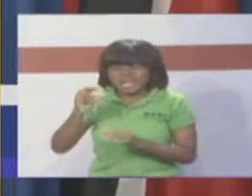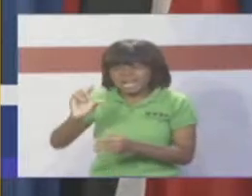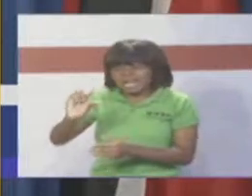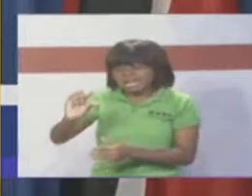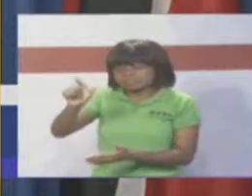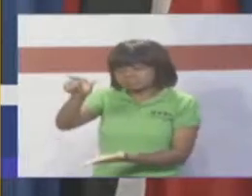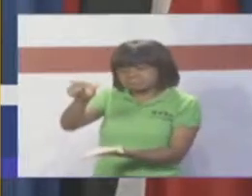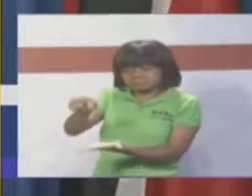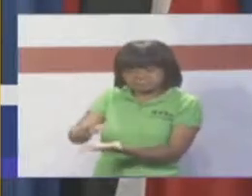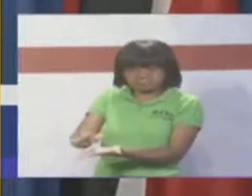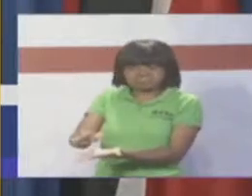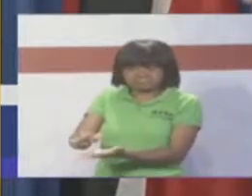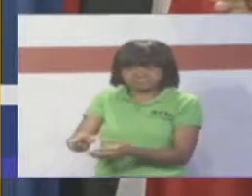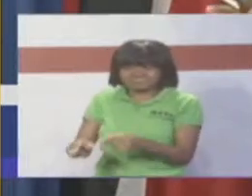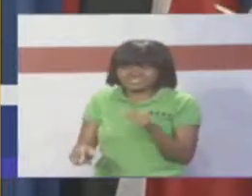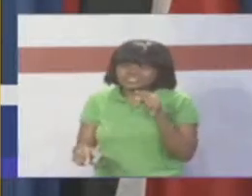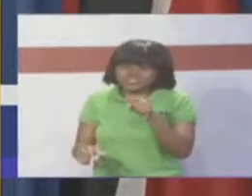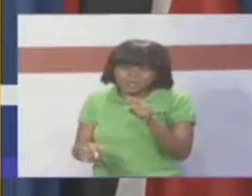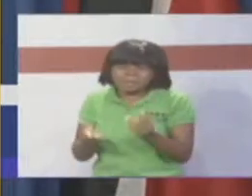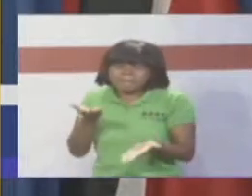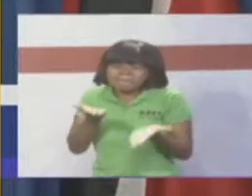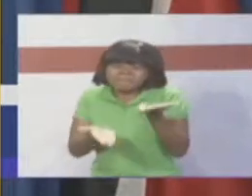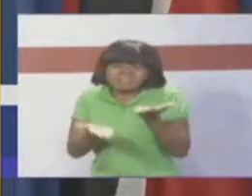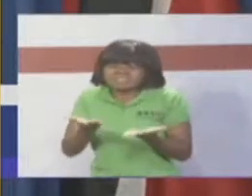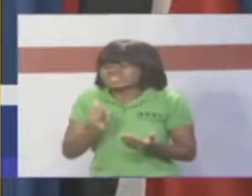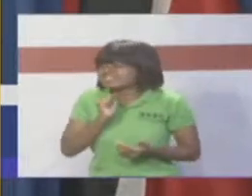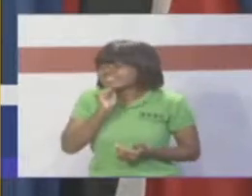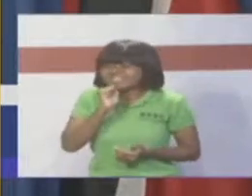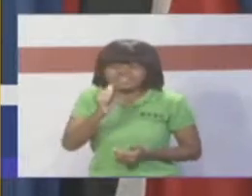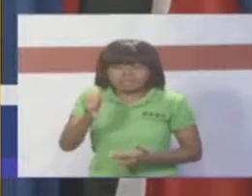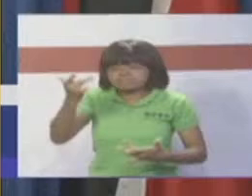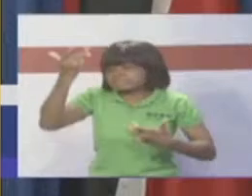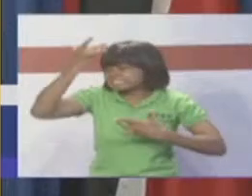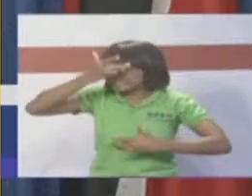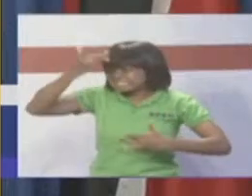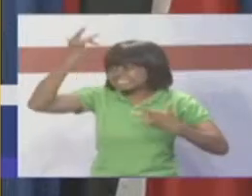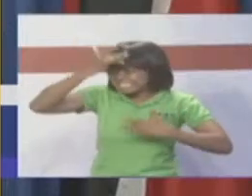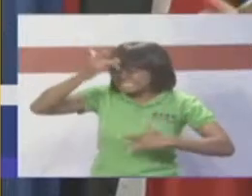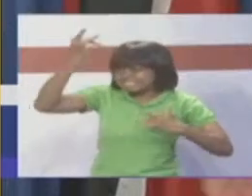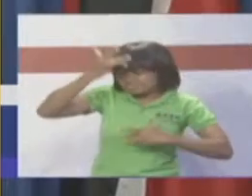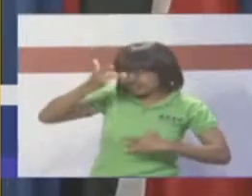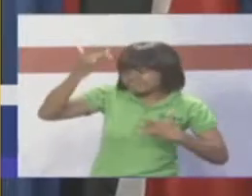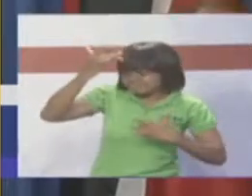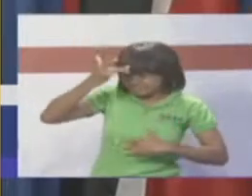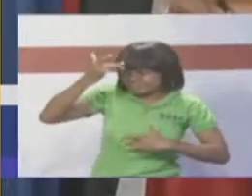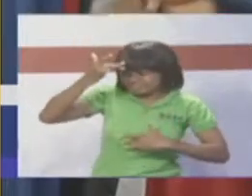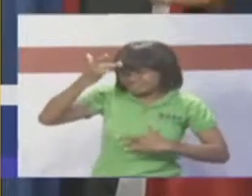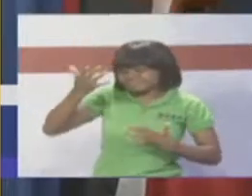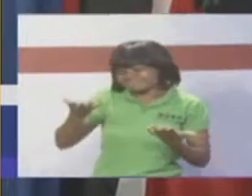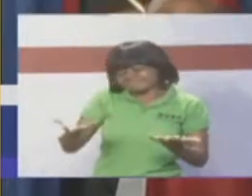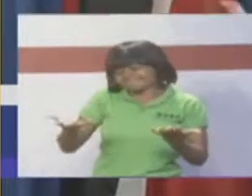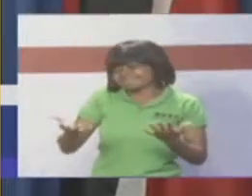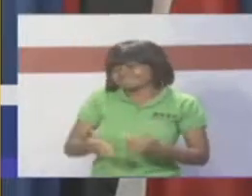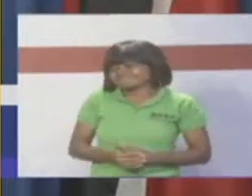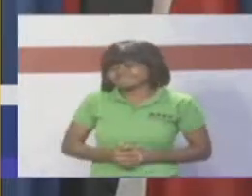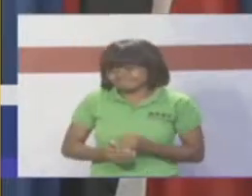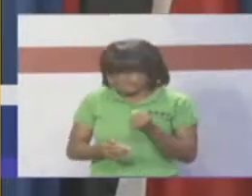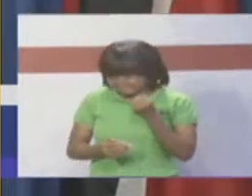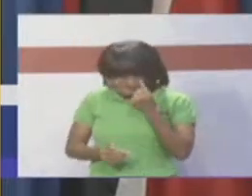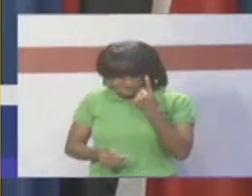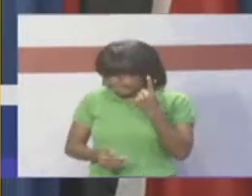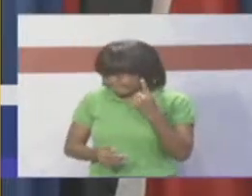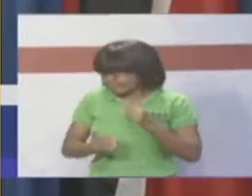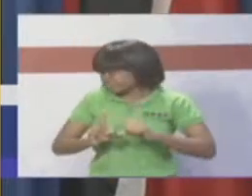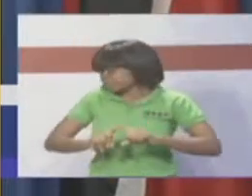of you being in that 15% of the numbers, it will show up. It will show up in the hospital. It is now showing up in the hospital.